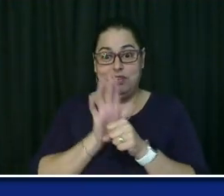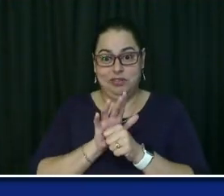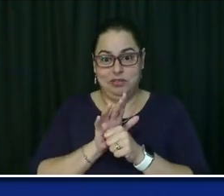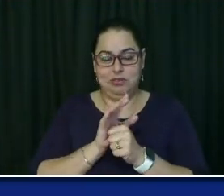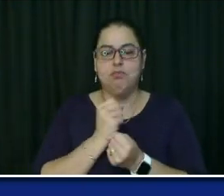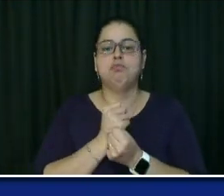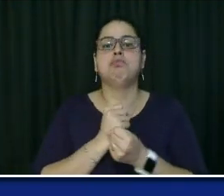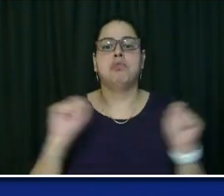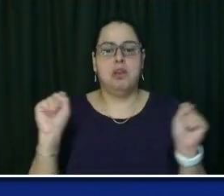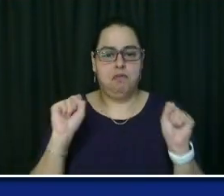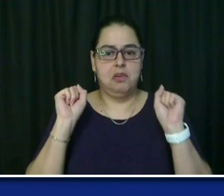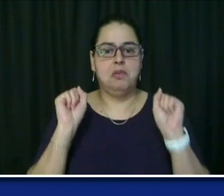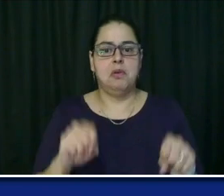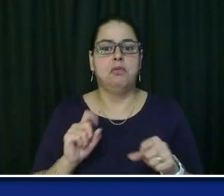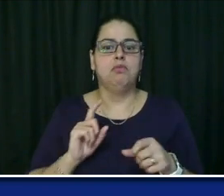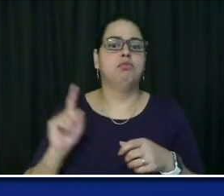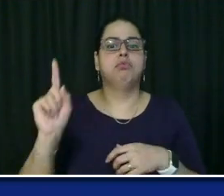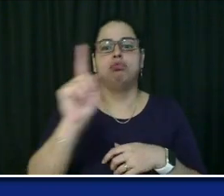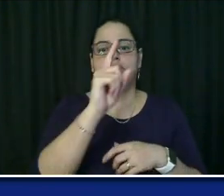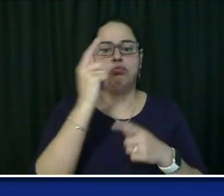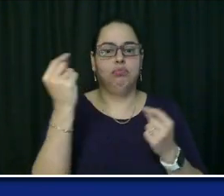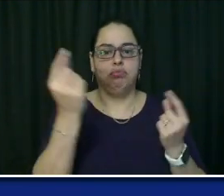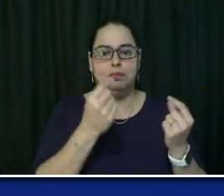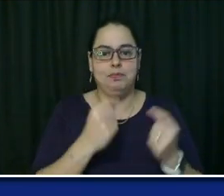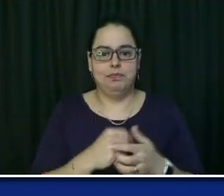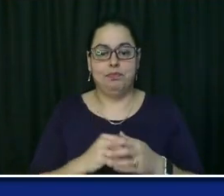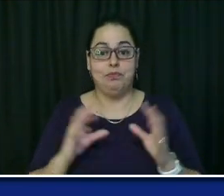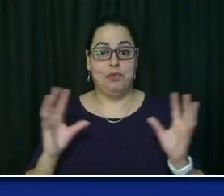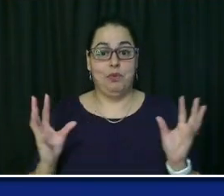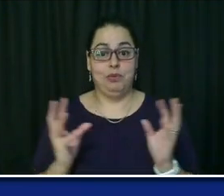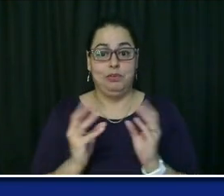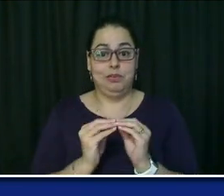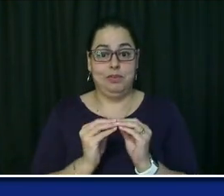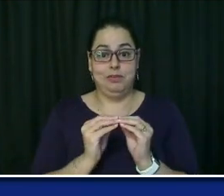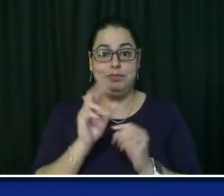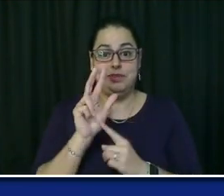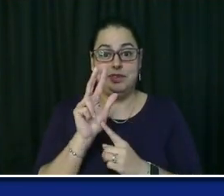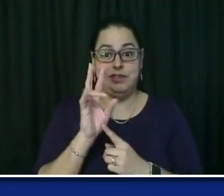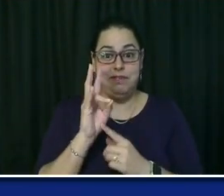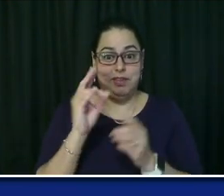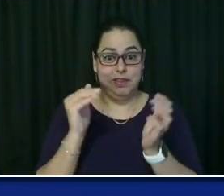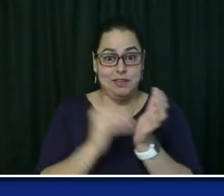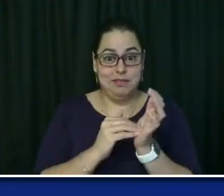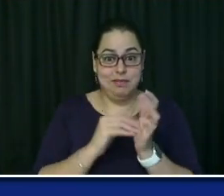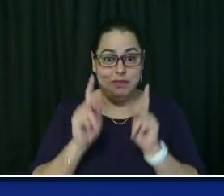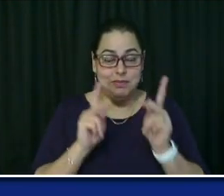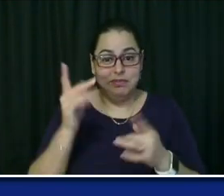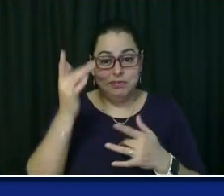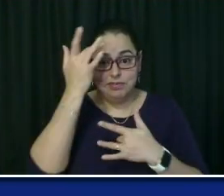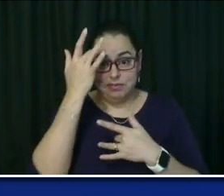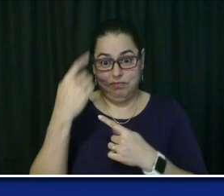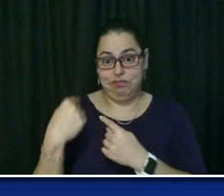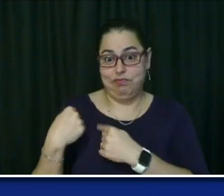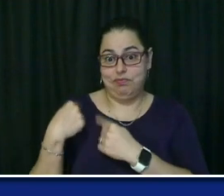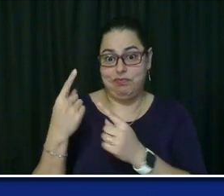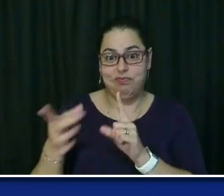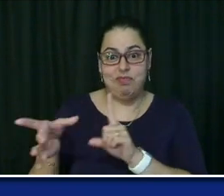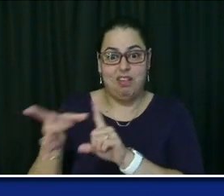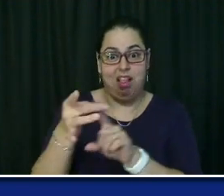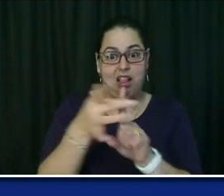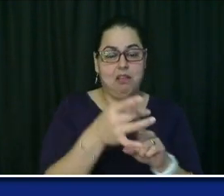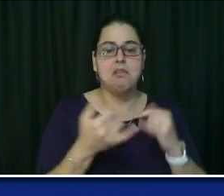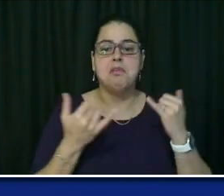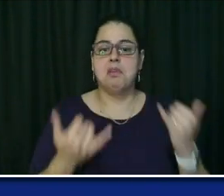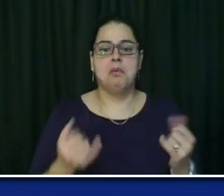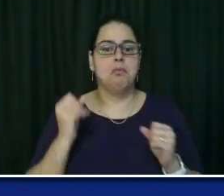37,277 people that have had that happen. Many of these are people for whom they were infected in March, April, May, or June, and they're long since past it. But as an aggregate